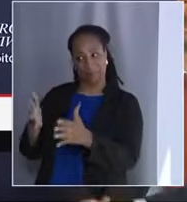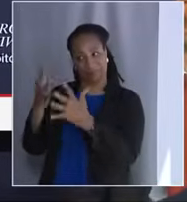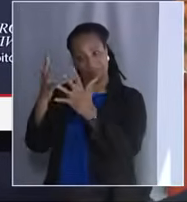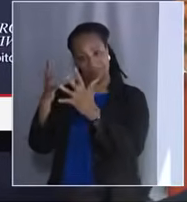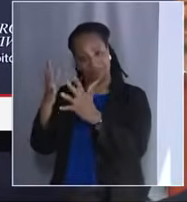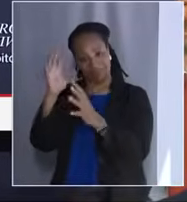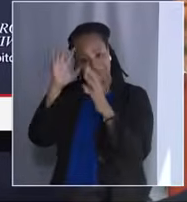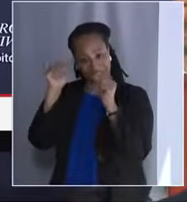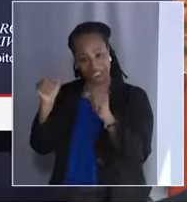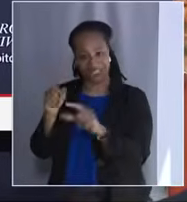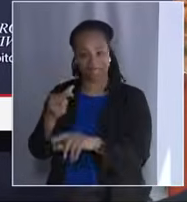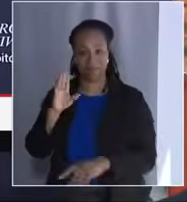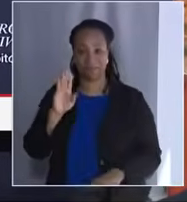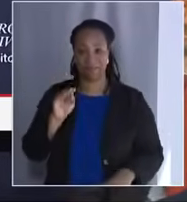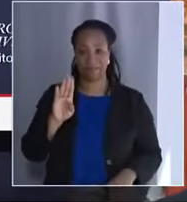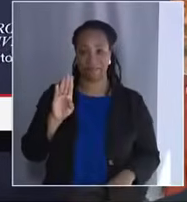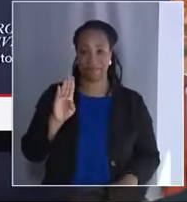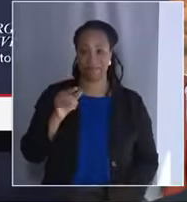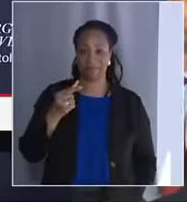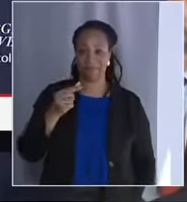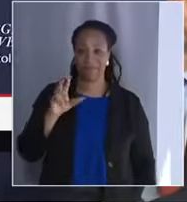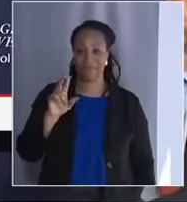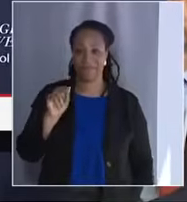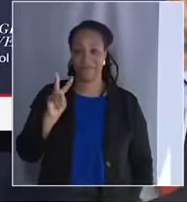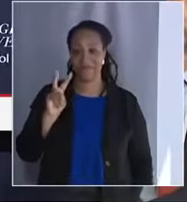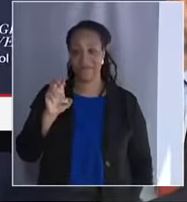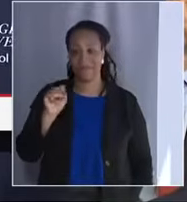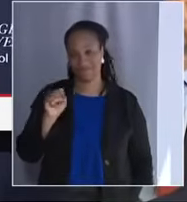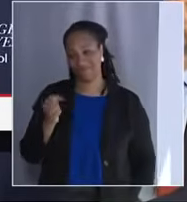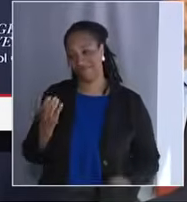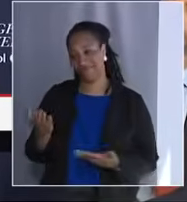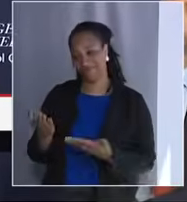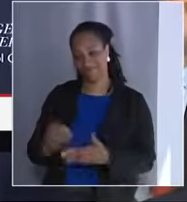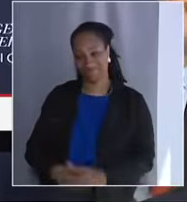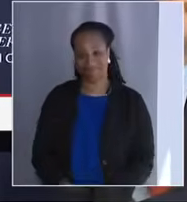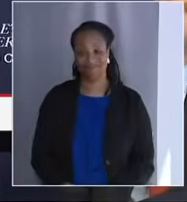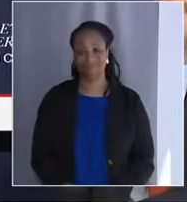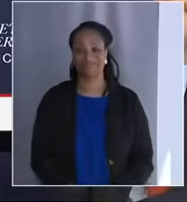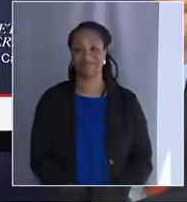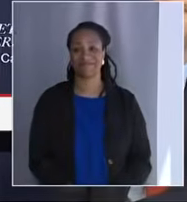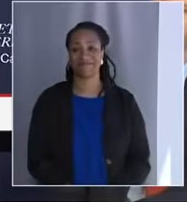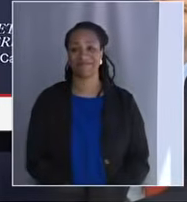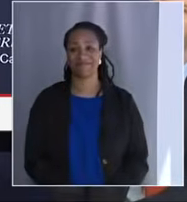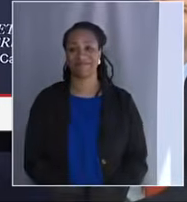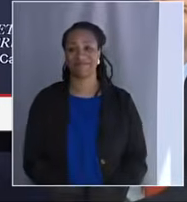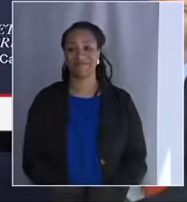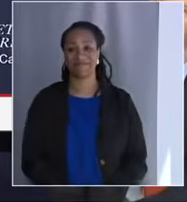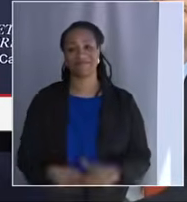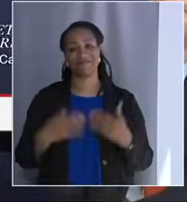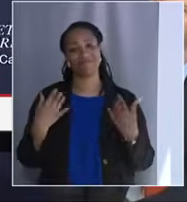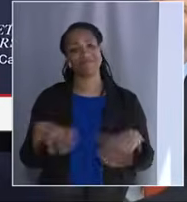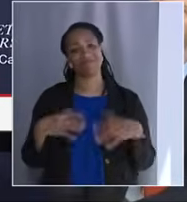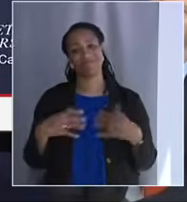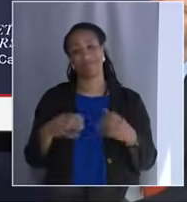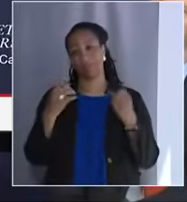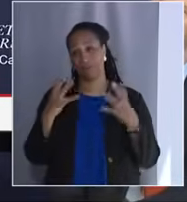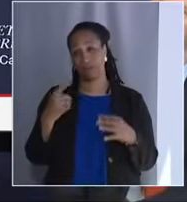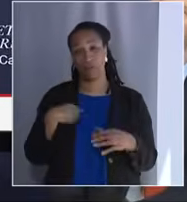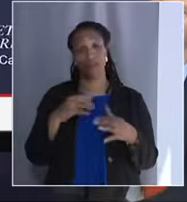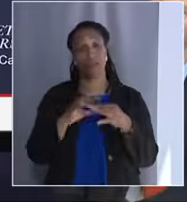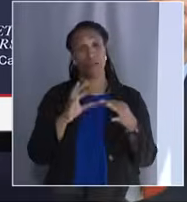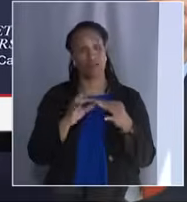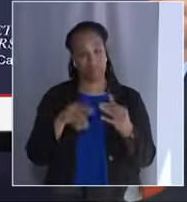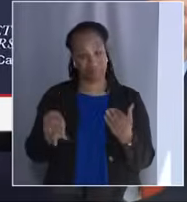So you have probably, some of you have heard me say, especially now as we see the footprint, the